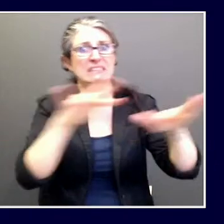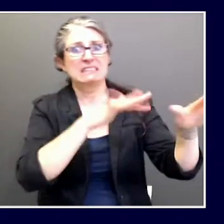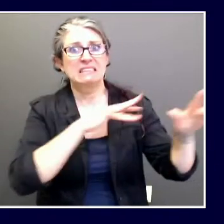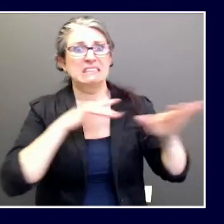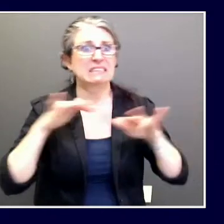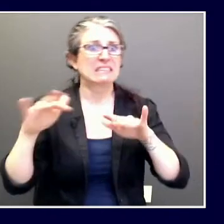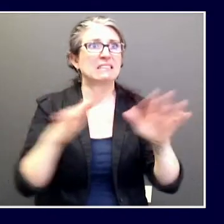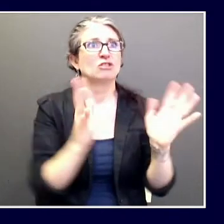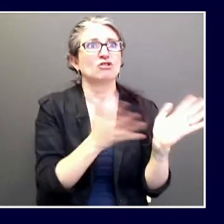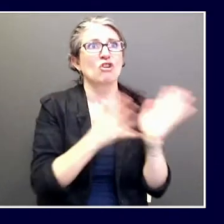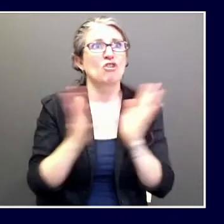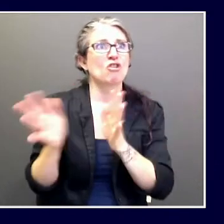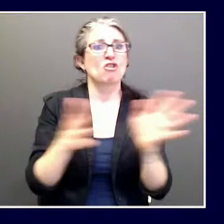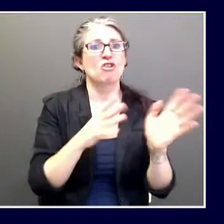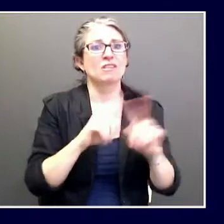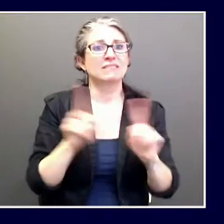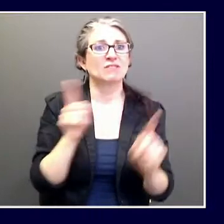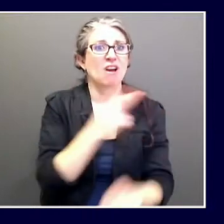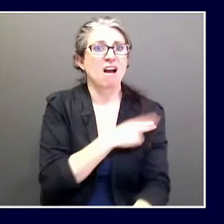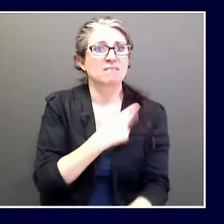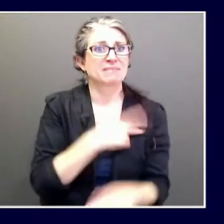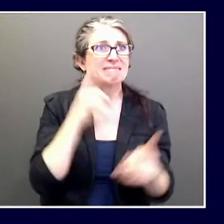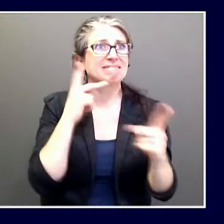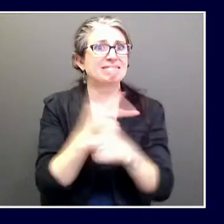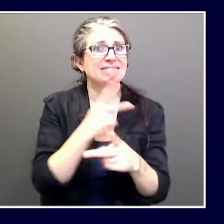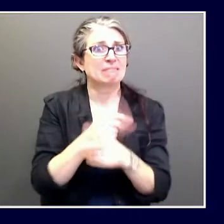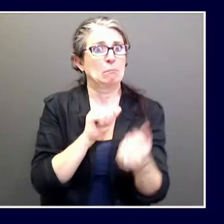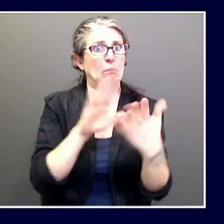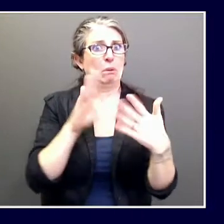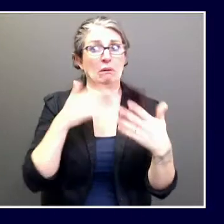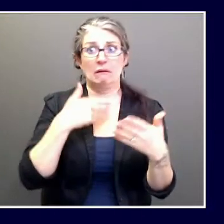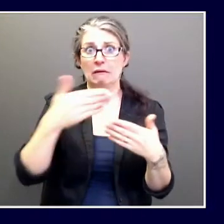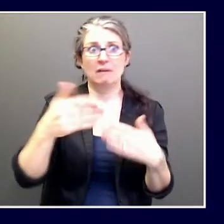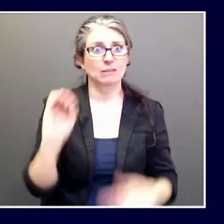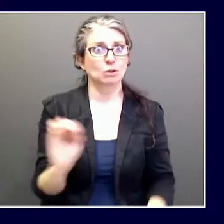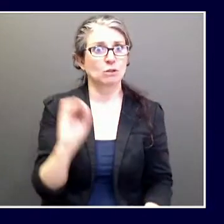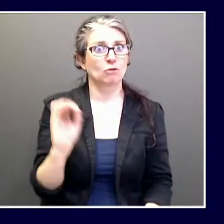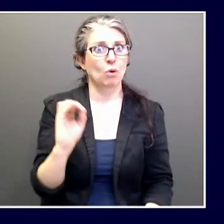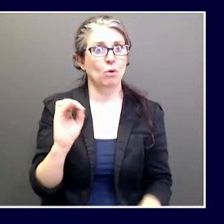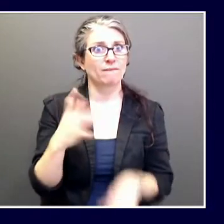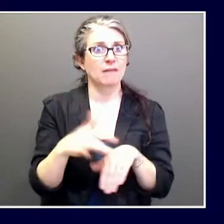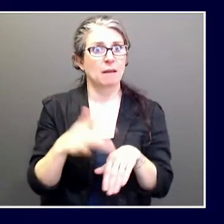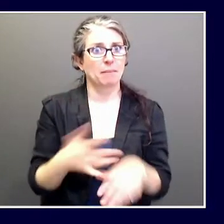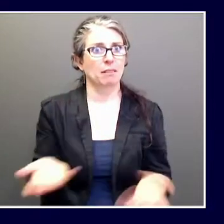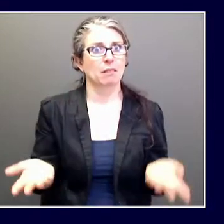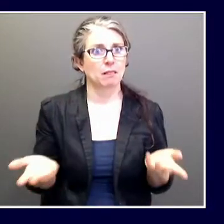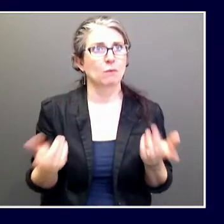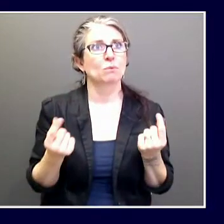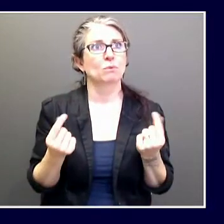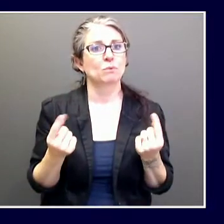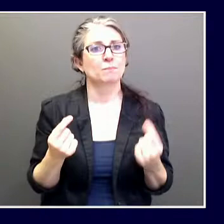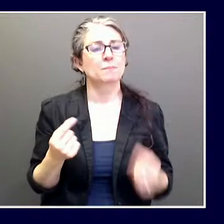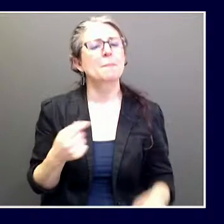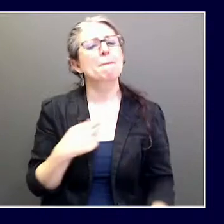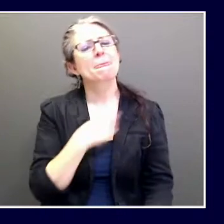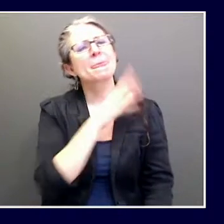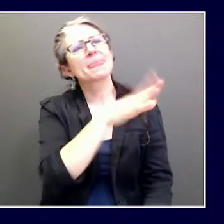and weeks. Okay, thank you. And my last quick question. There's been some discussion